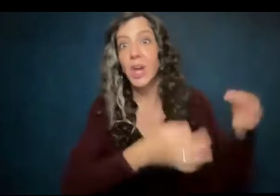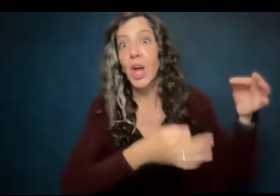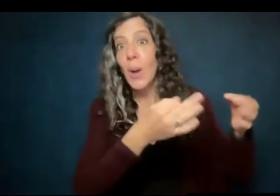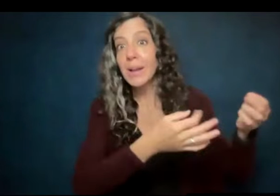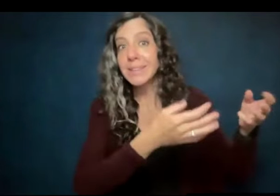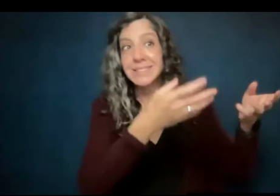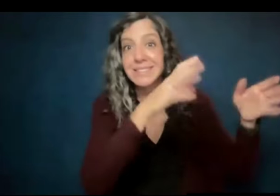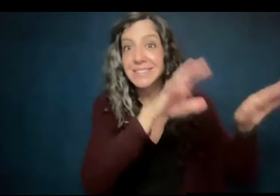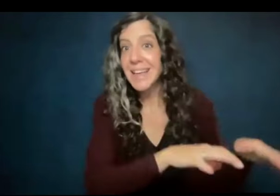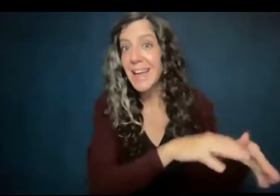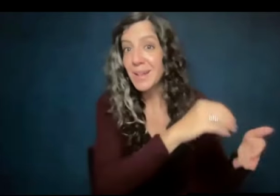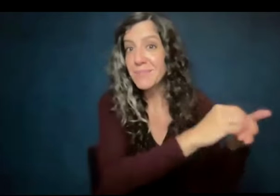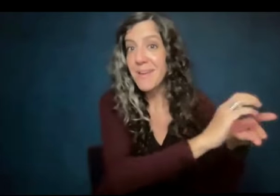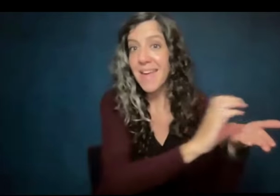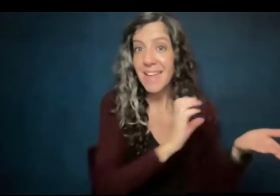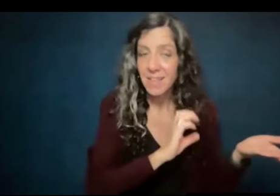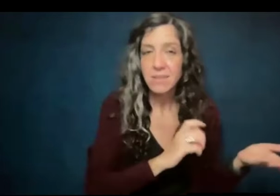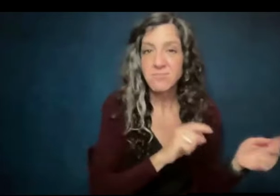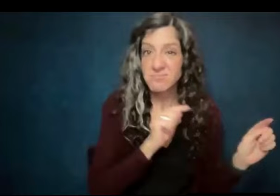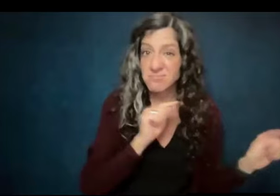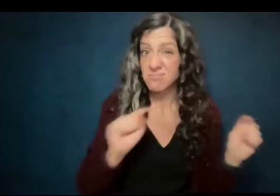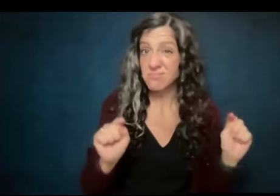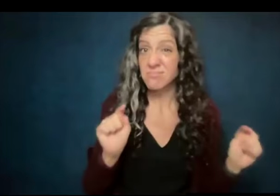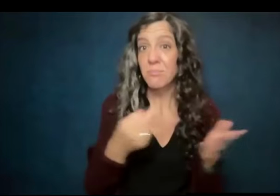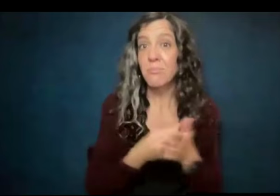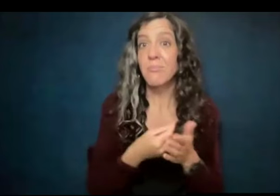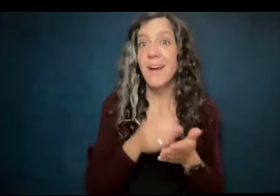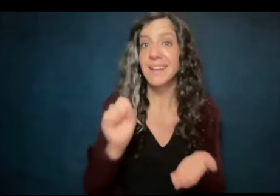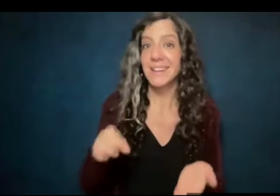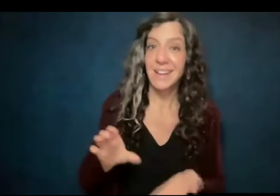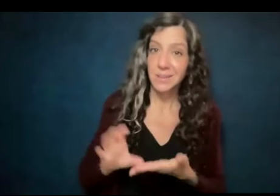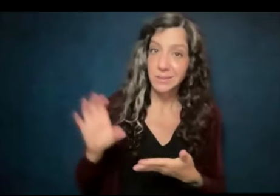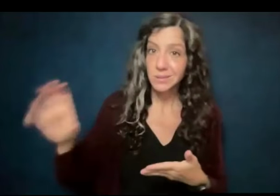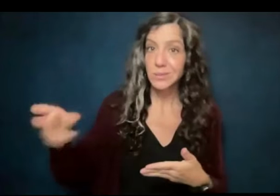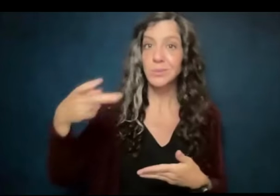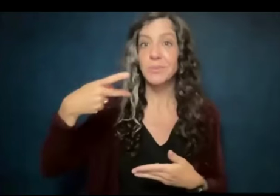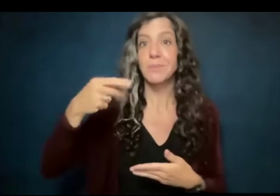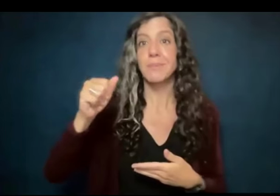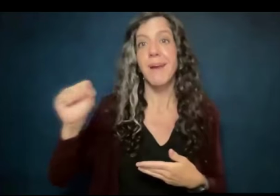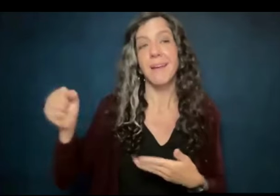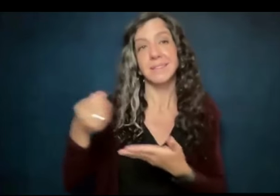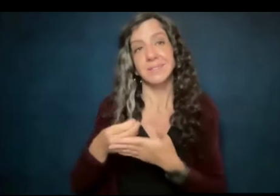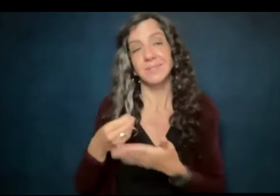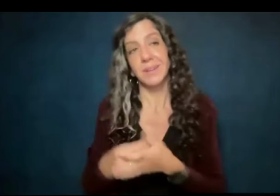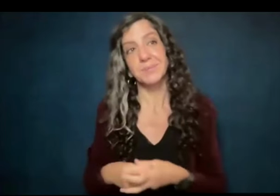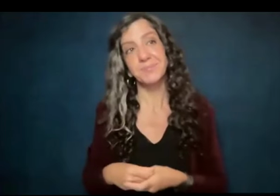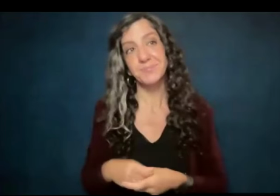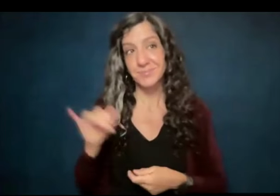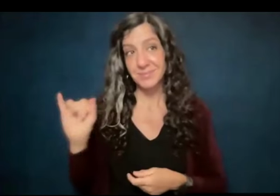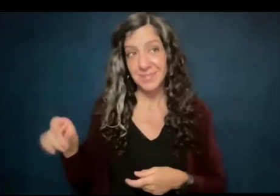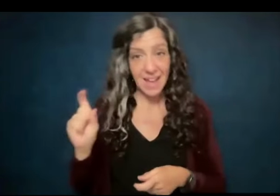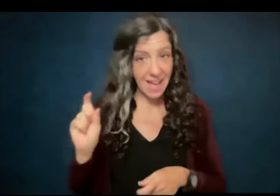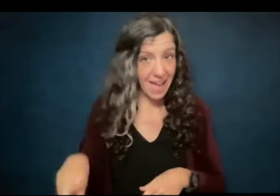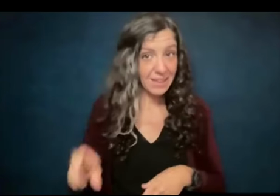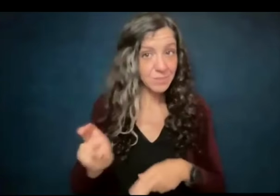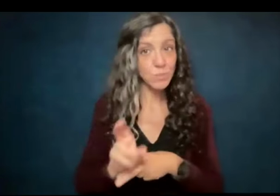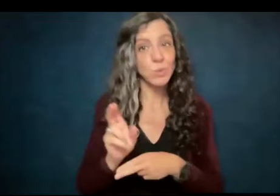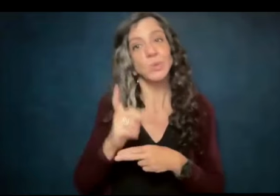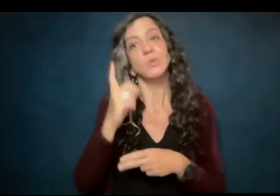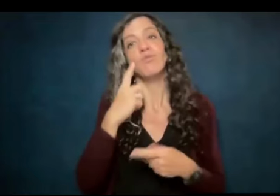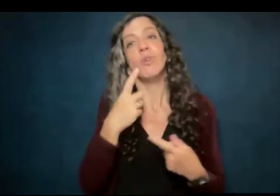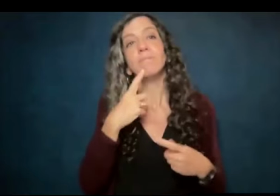that money to support their PASS funding. And the PASS has to be used to achieve a specific work